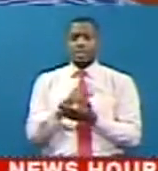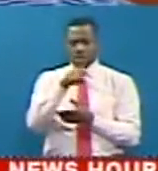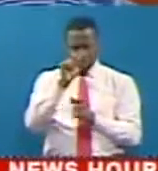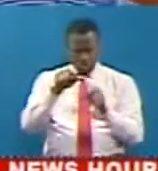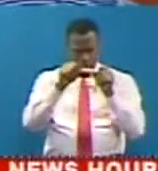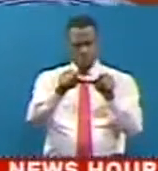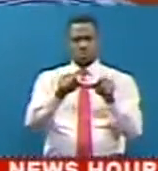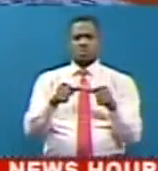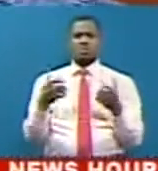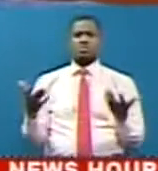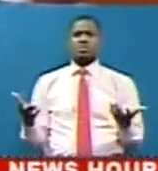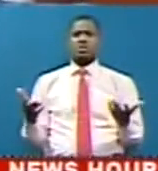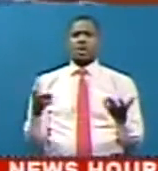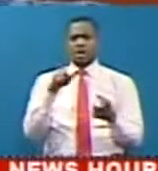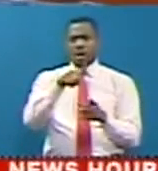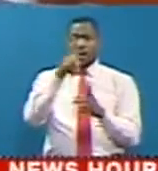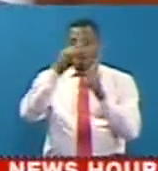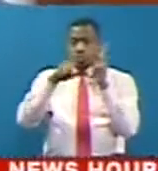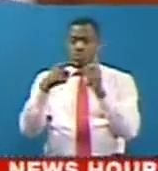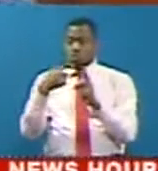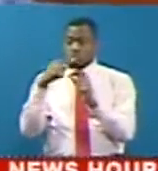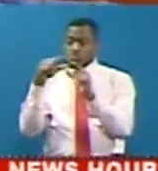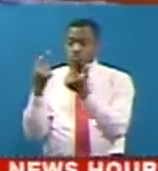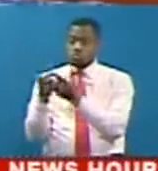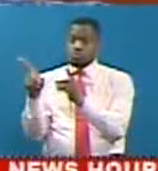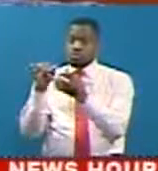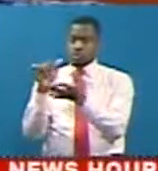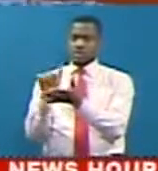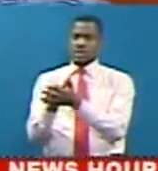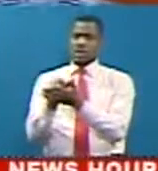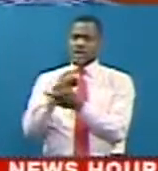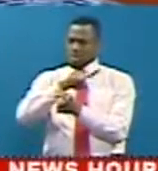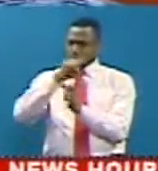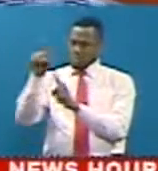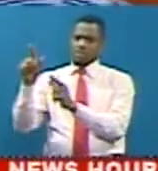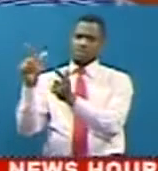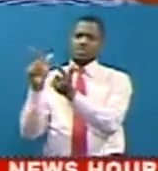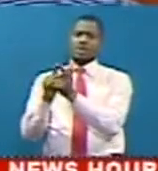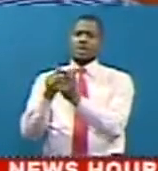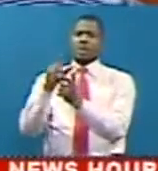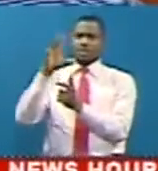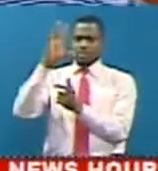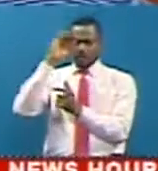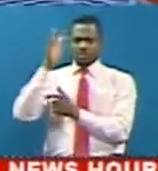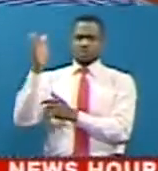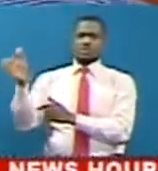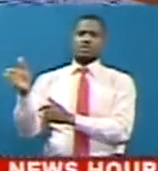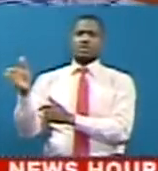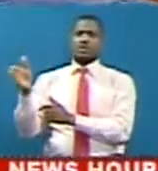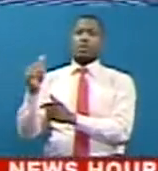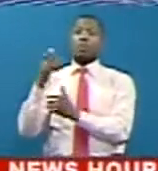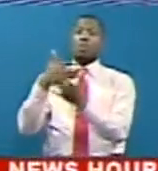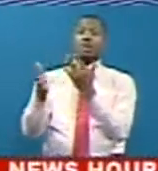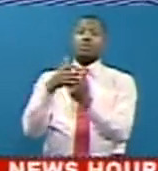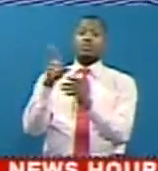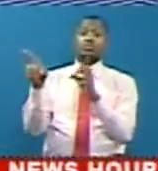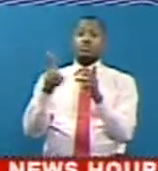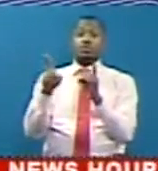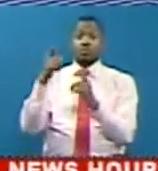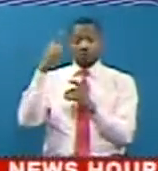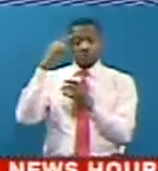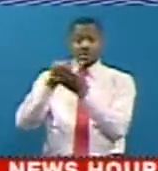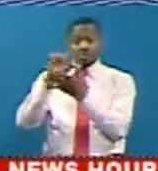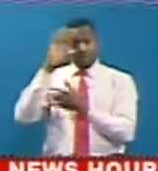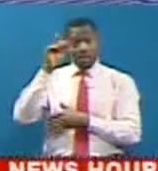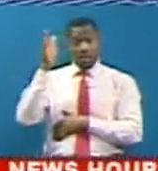go ahead and refer them to the Privileges Committee, and they will go and meet Kennedy Ajapon there. And whatever they are doing for Kennedy